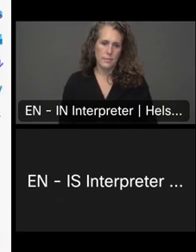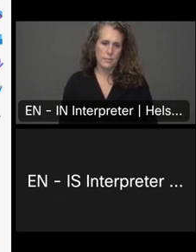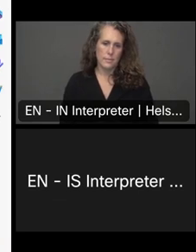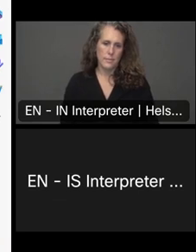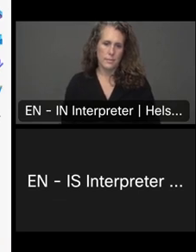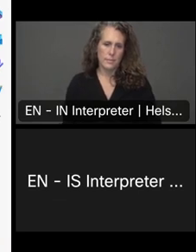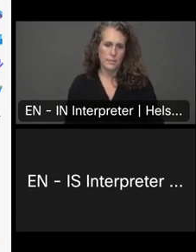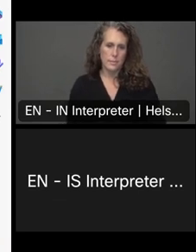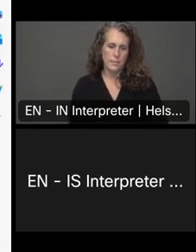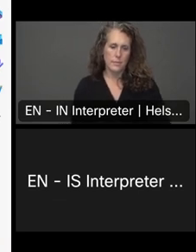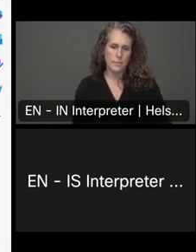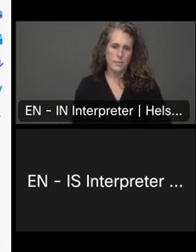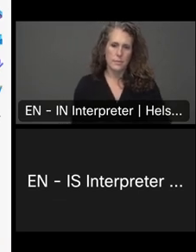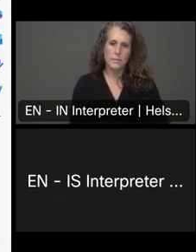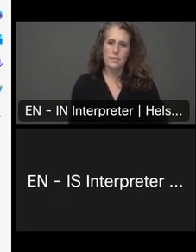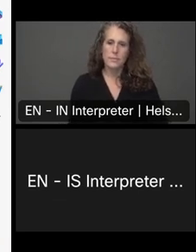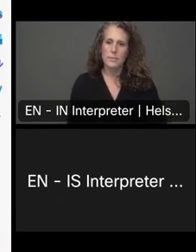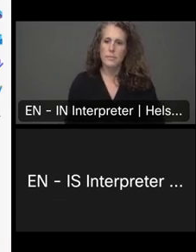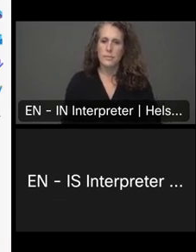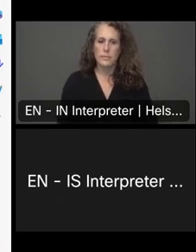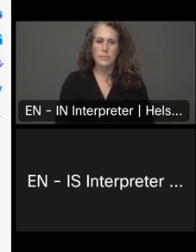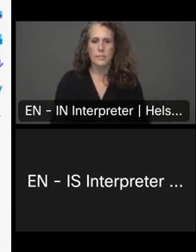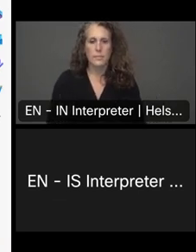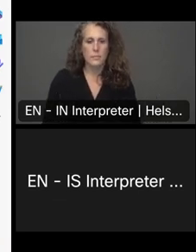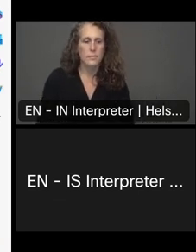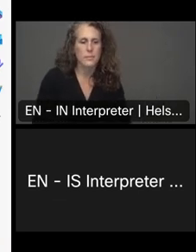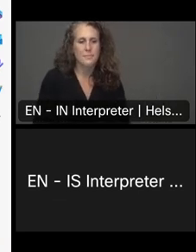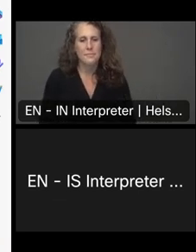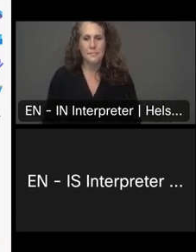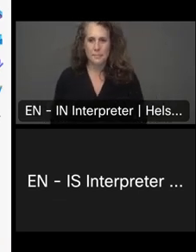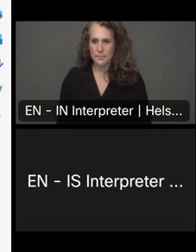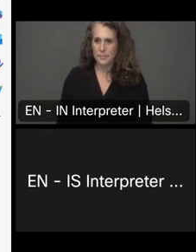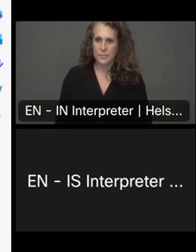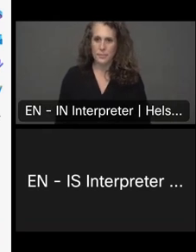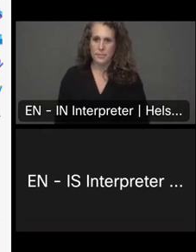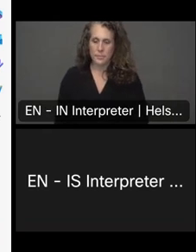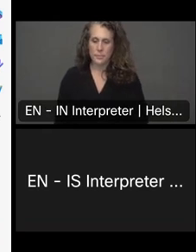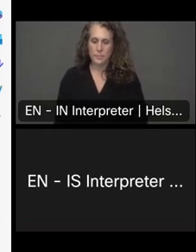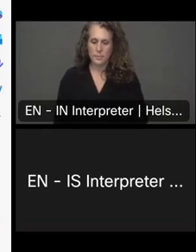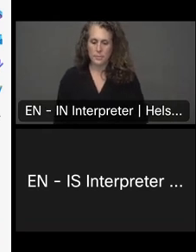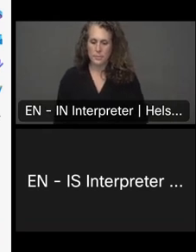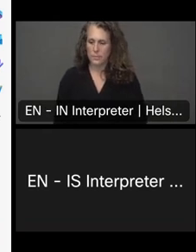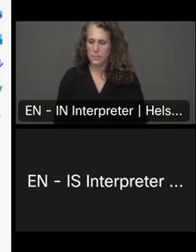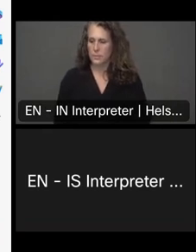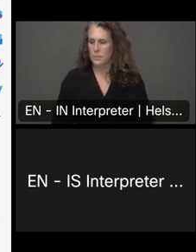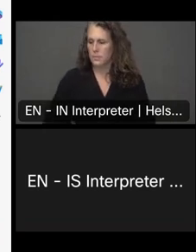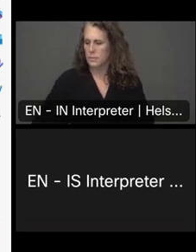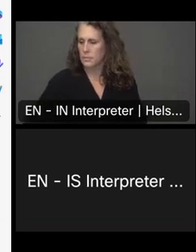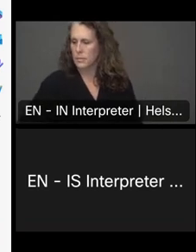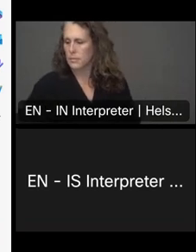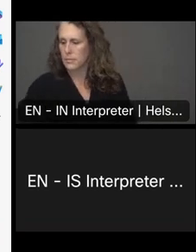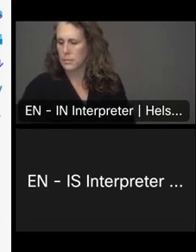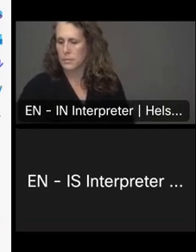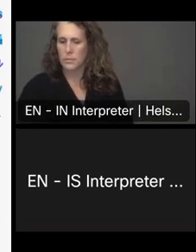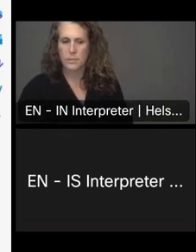this superimposed drive for expressivity or extravagance that turns a static equilibrium